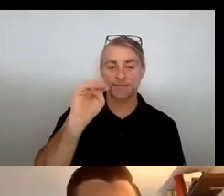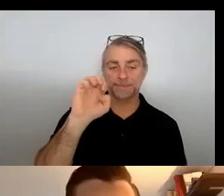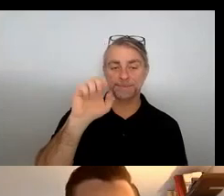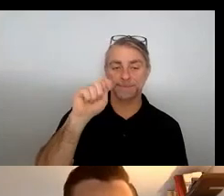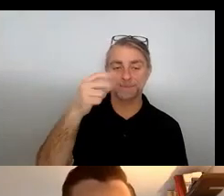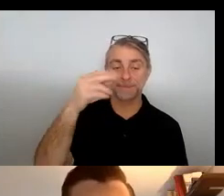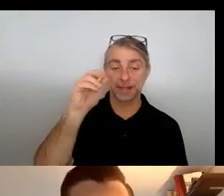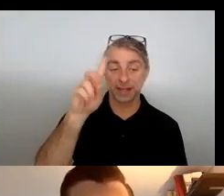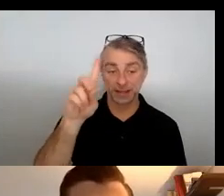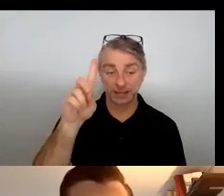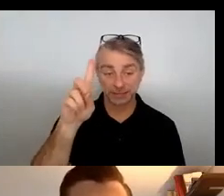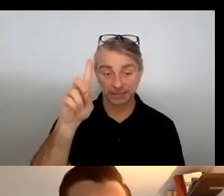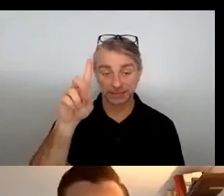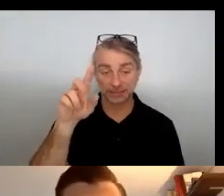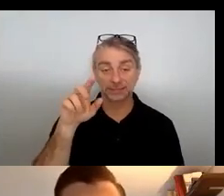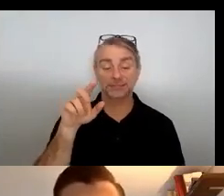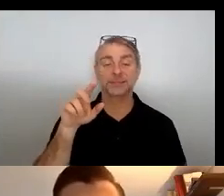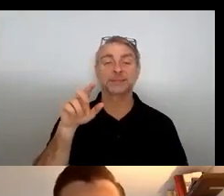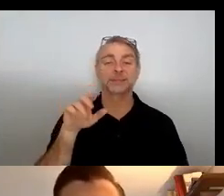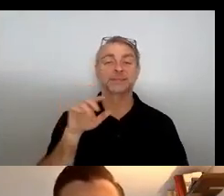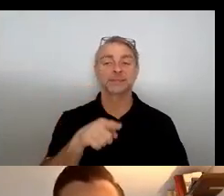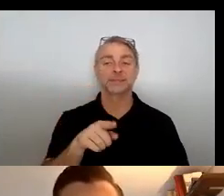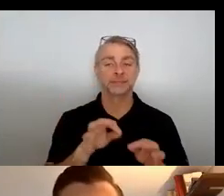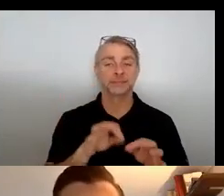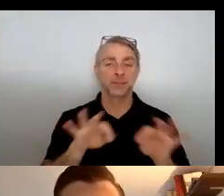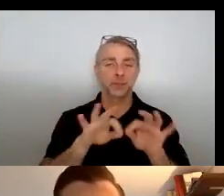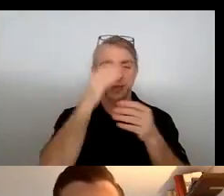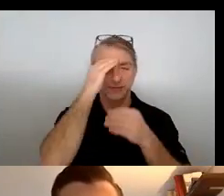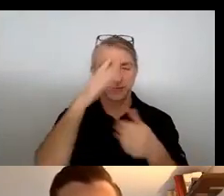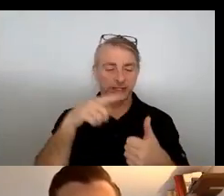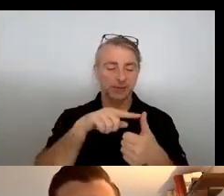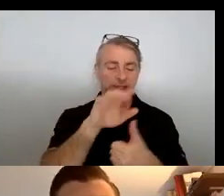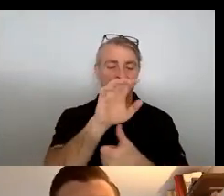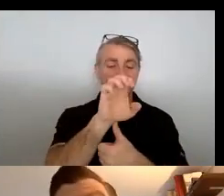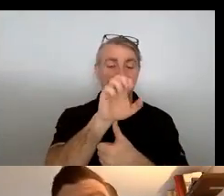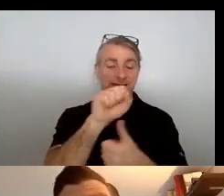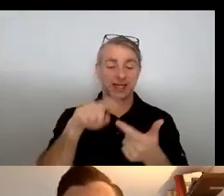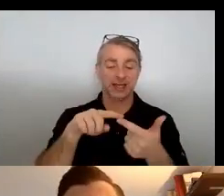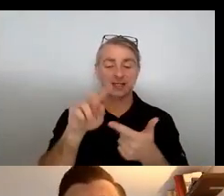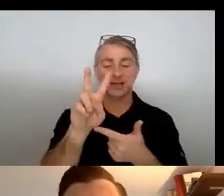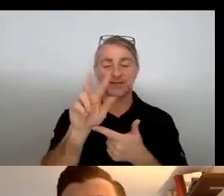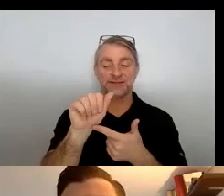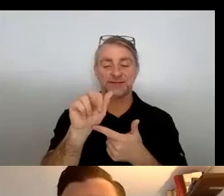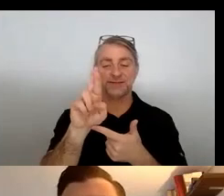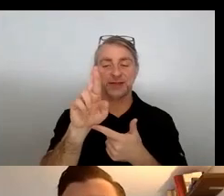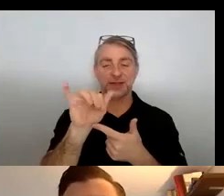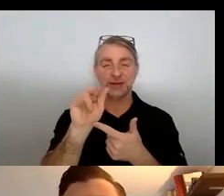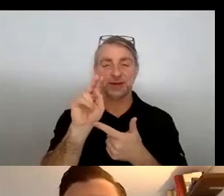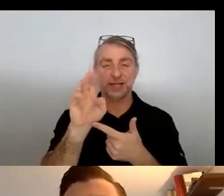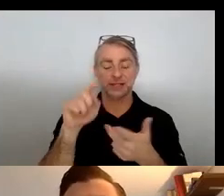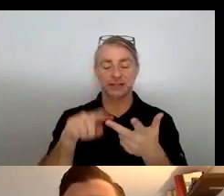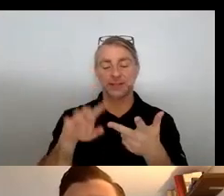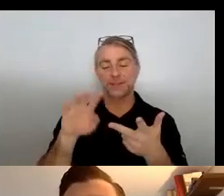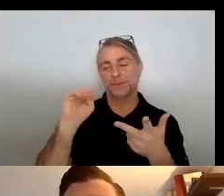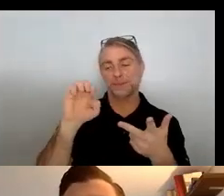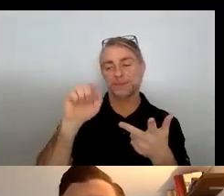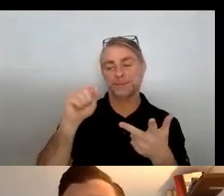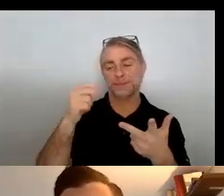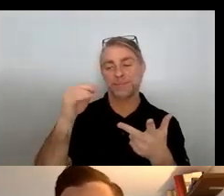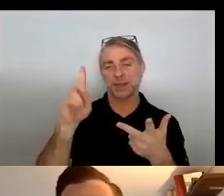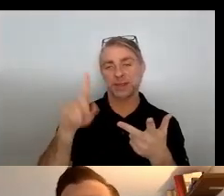three pieces of key information: your effect sizes, the variances, and the method, which is going to be whether or not you